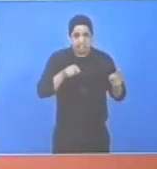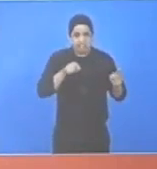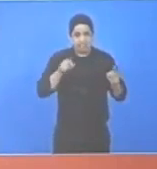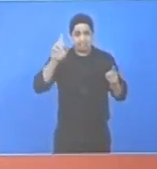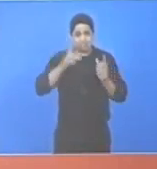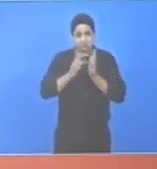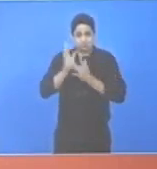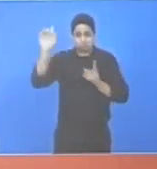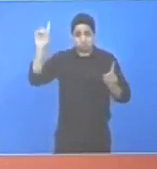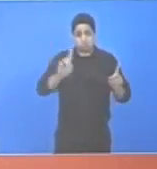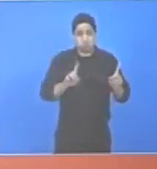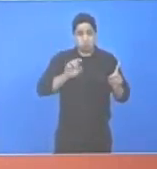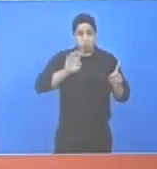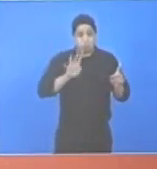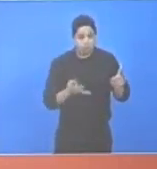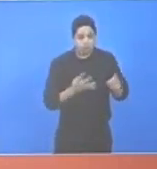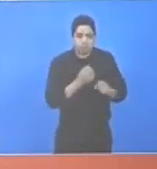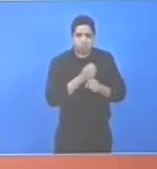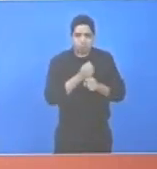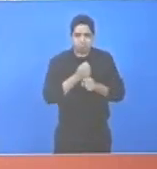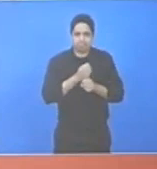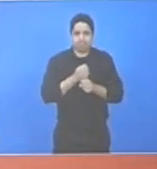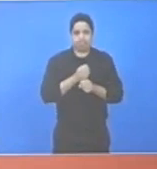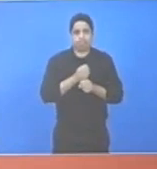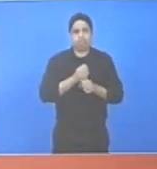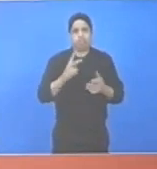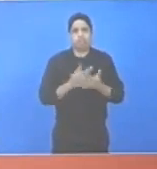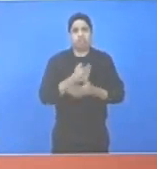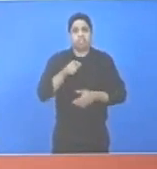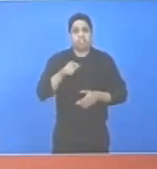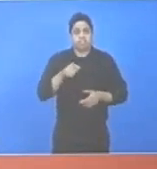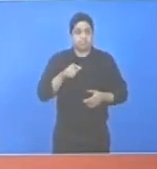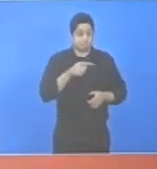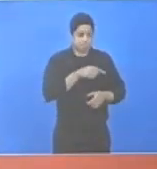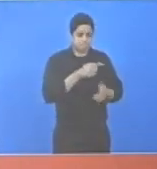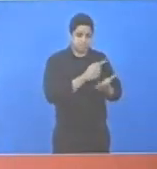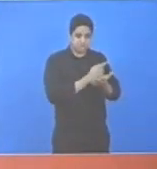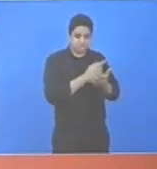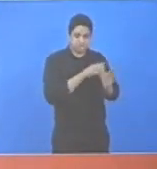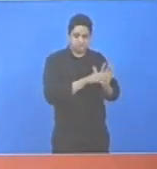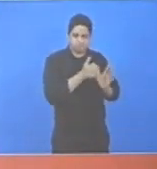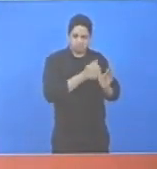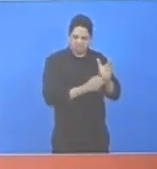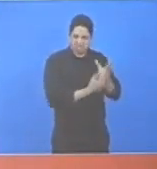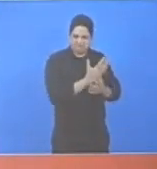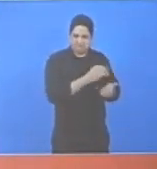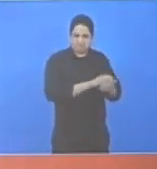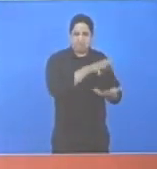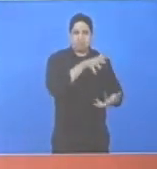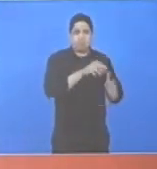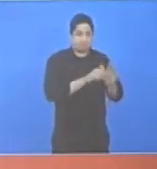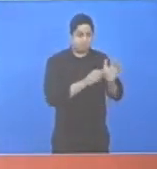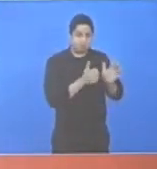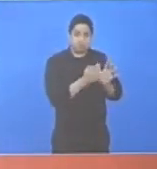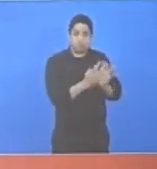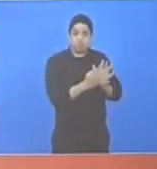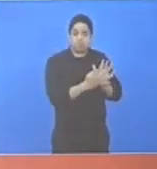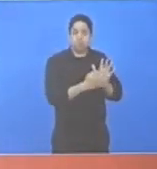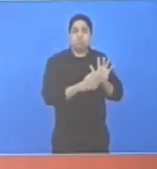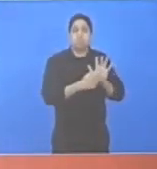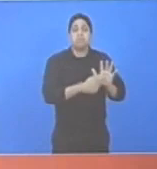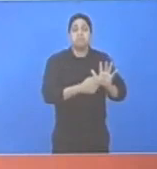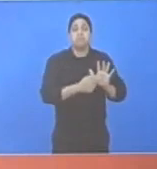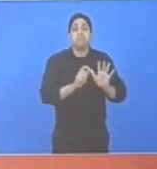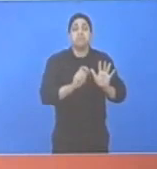So Jesus was 4,000 years from the creation. In Genesis chapter 1, verse 14, we'll